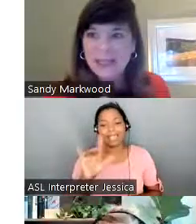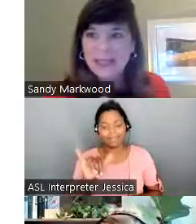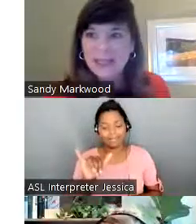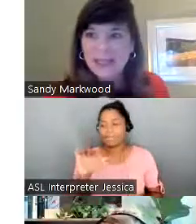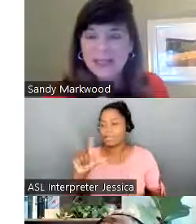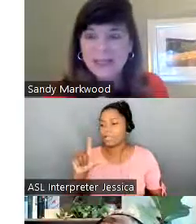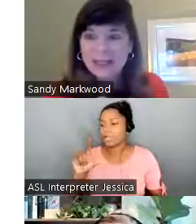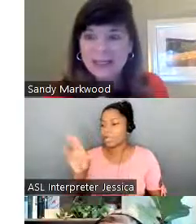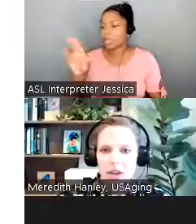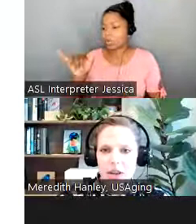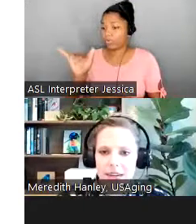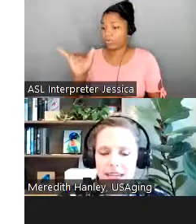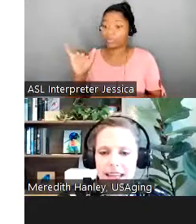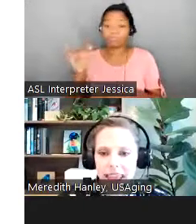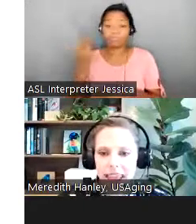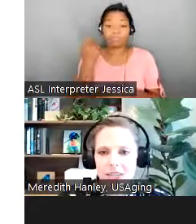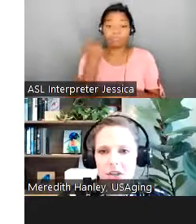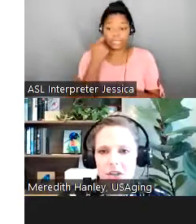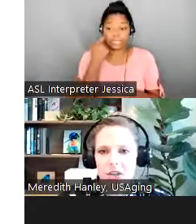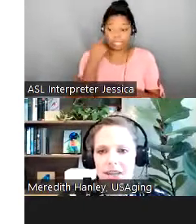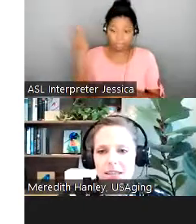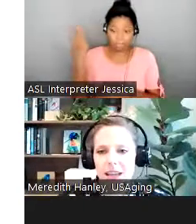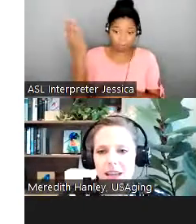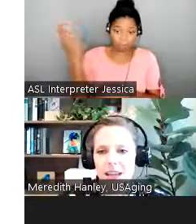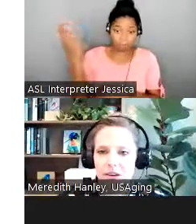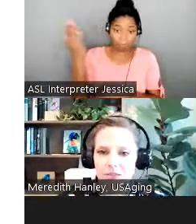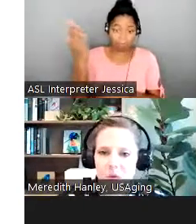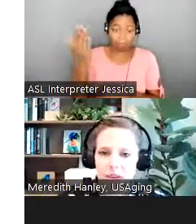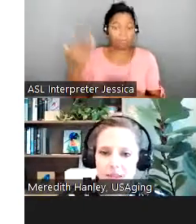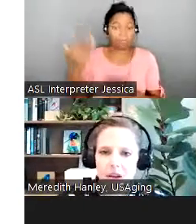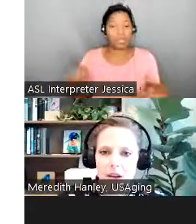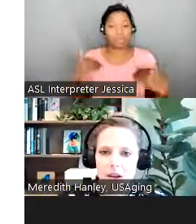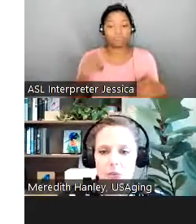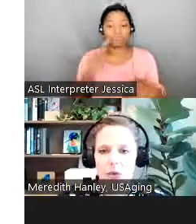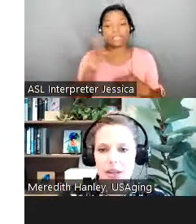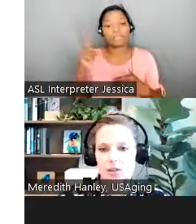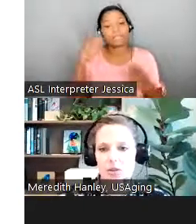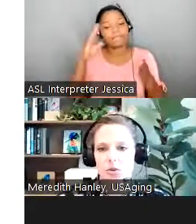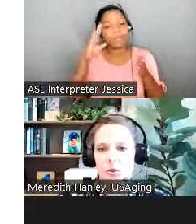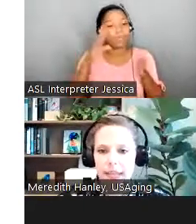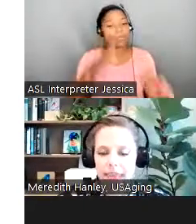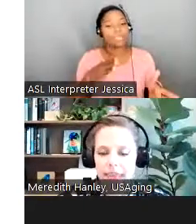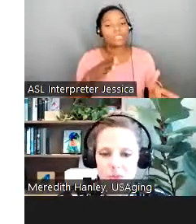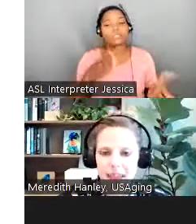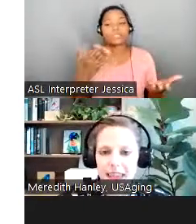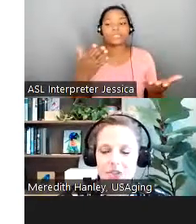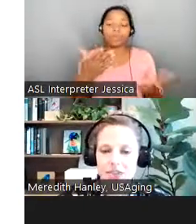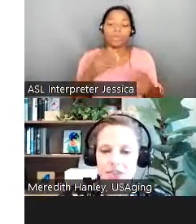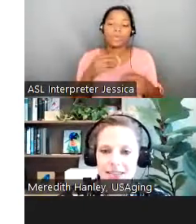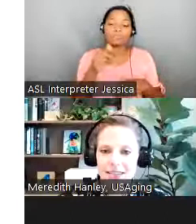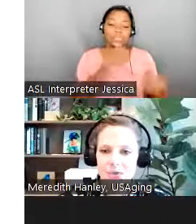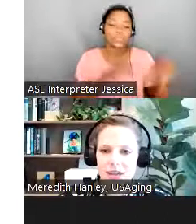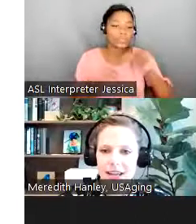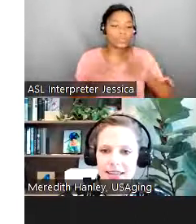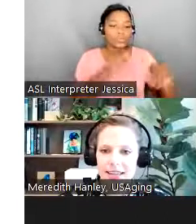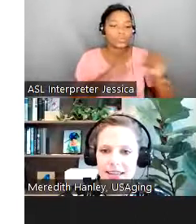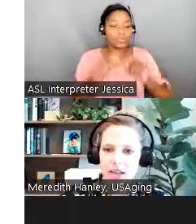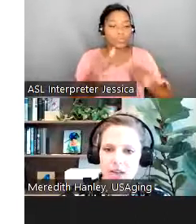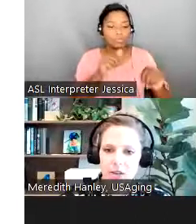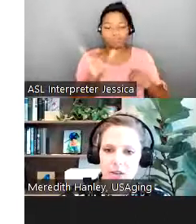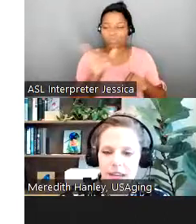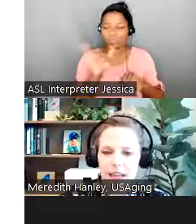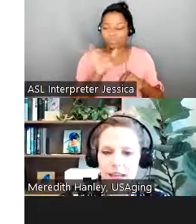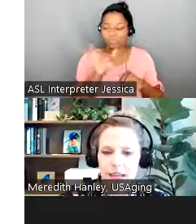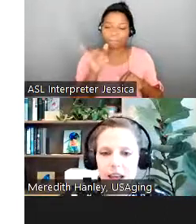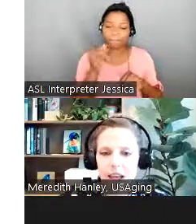shared earlier in the opening remarks, Engaged and Commit to Connect are focused on promoting social engagement and addressing social isolation